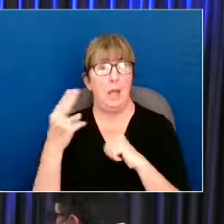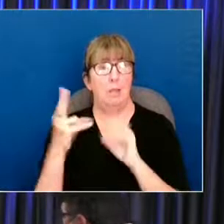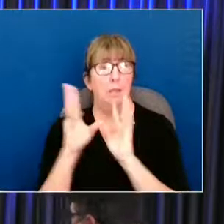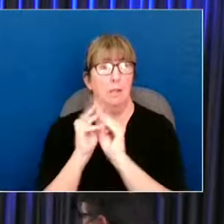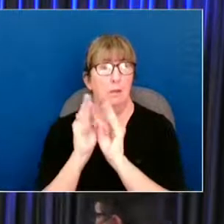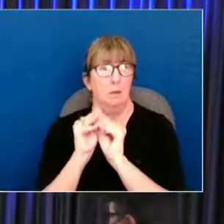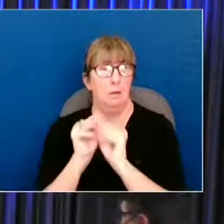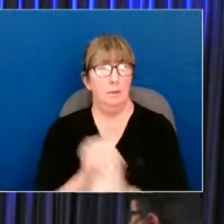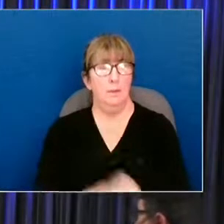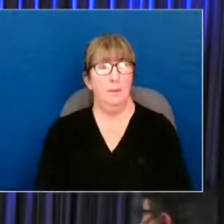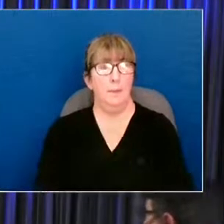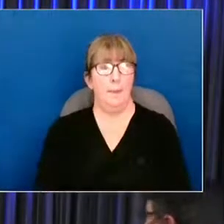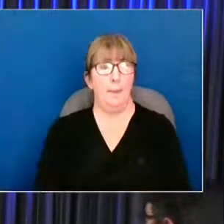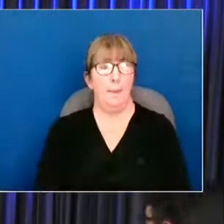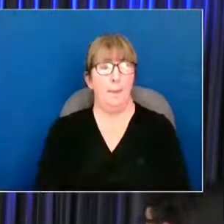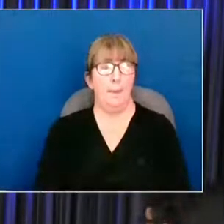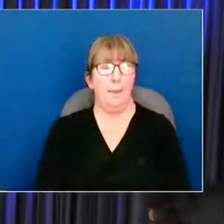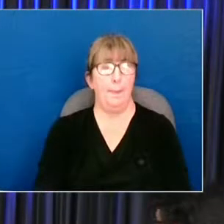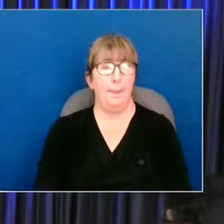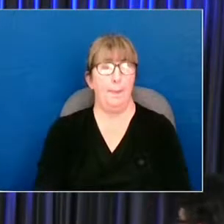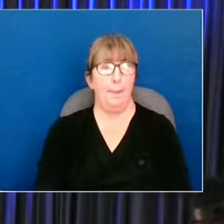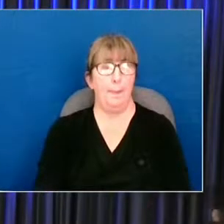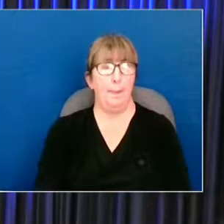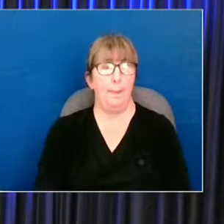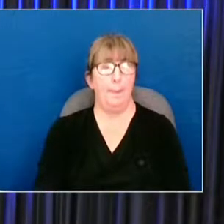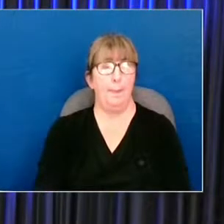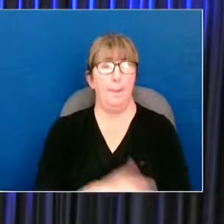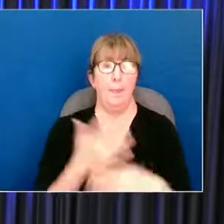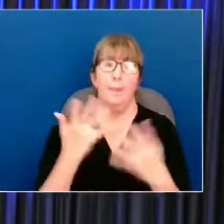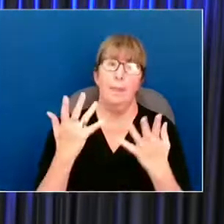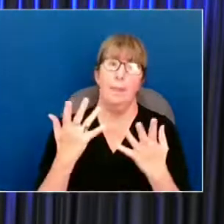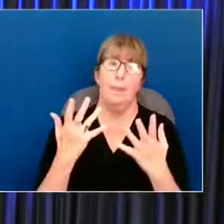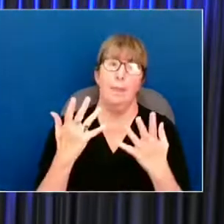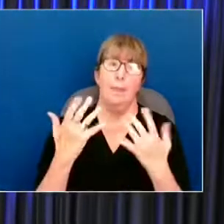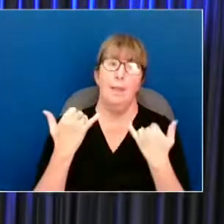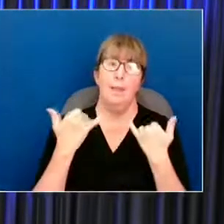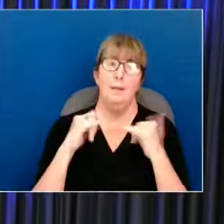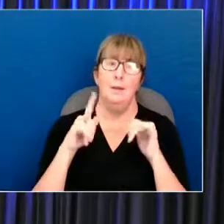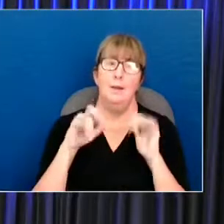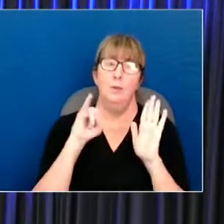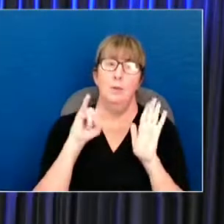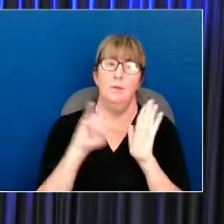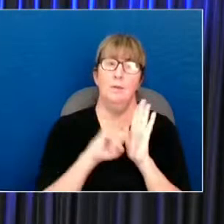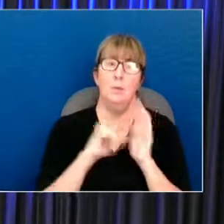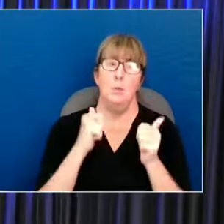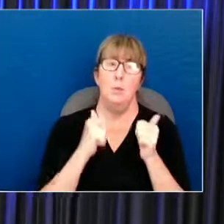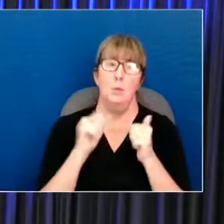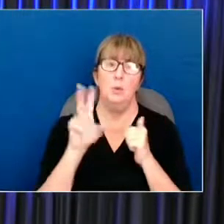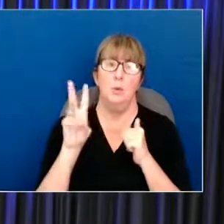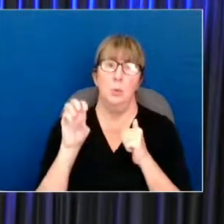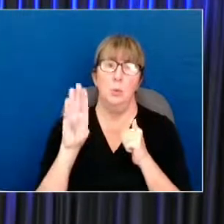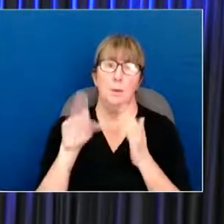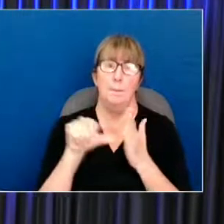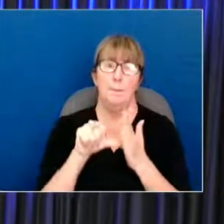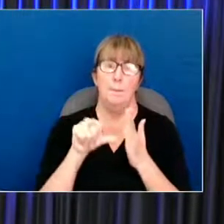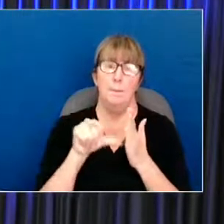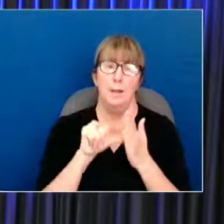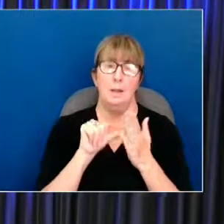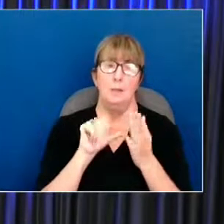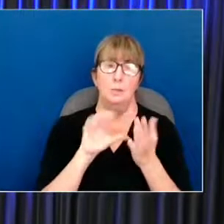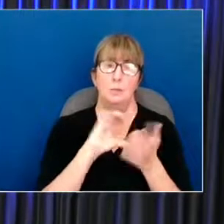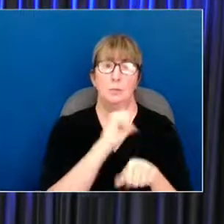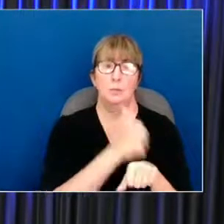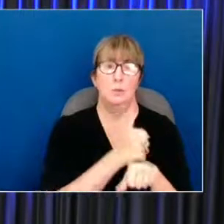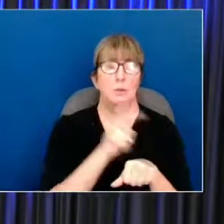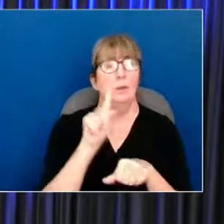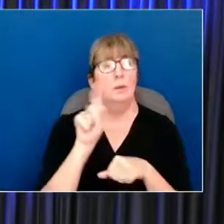website. I still have to identify which web page we would put it on, or, okay, so here's a question. Could it